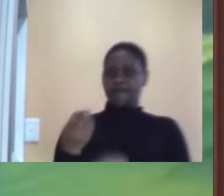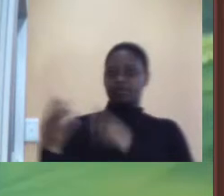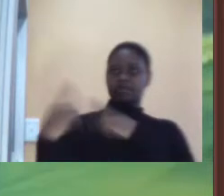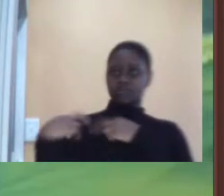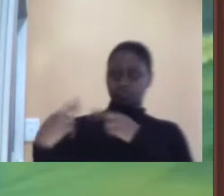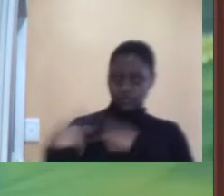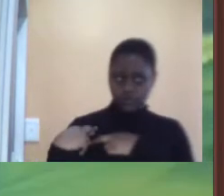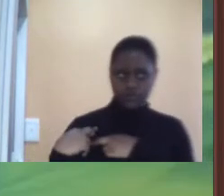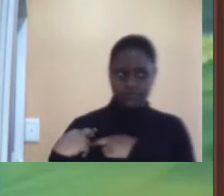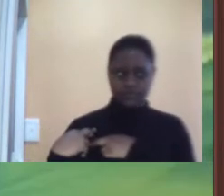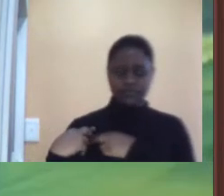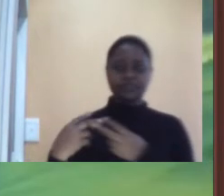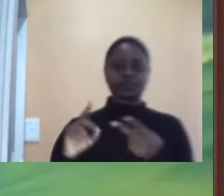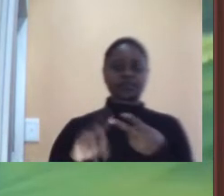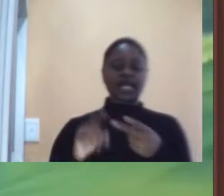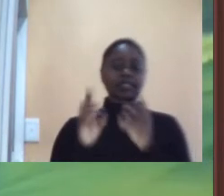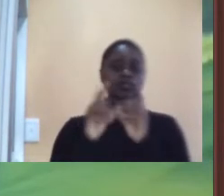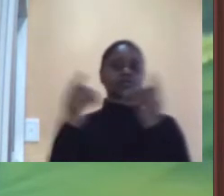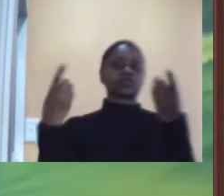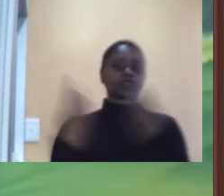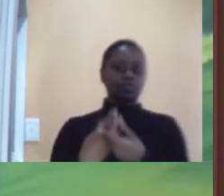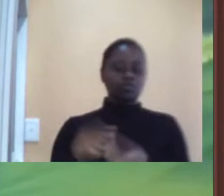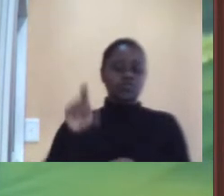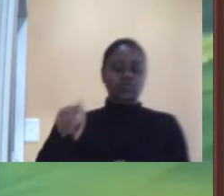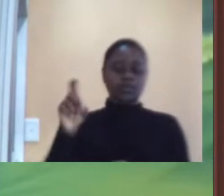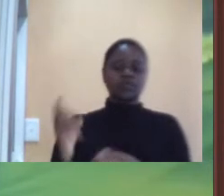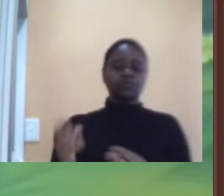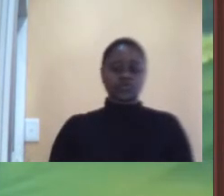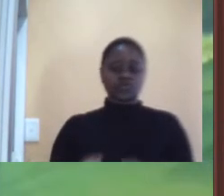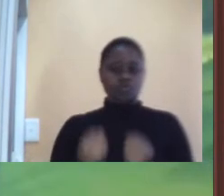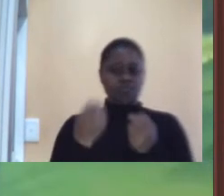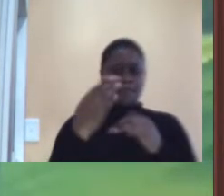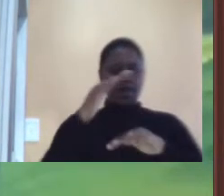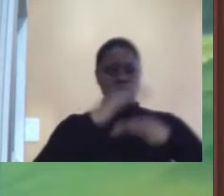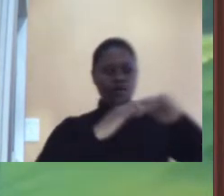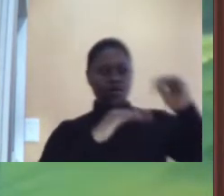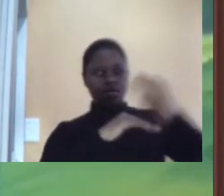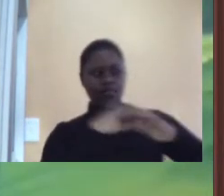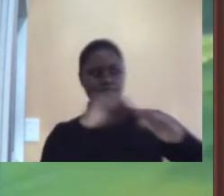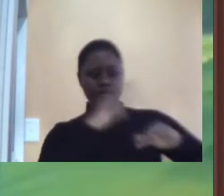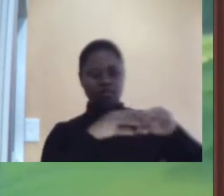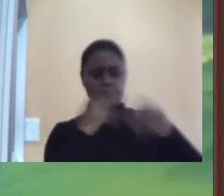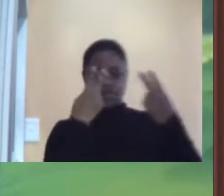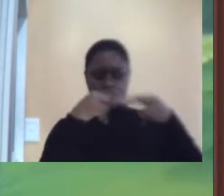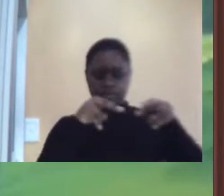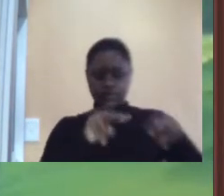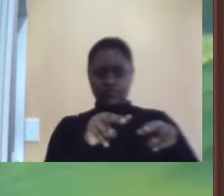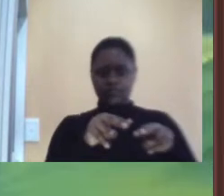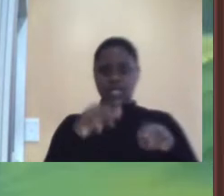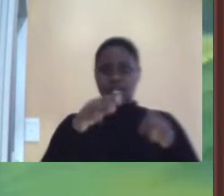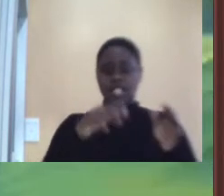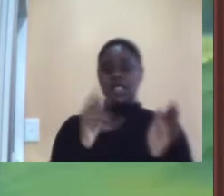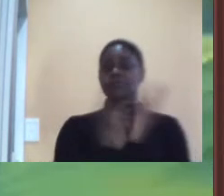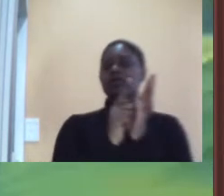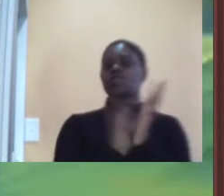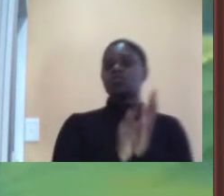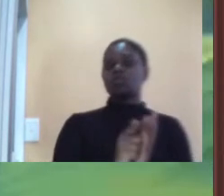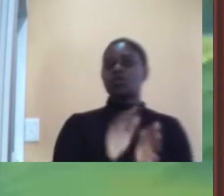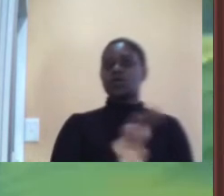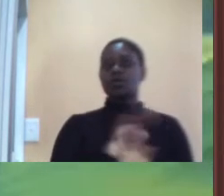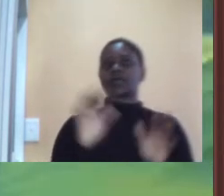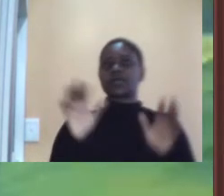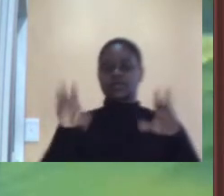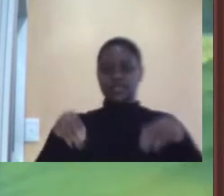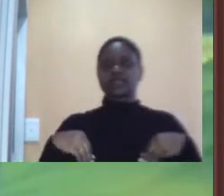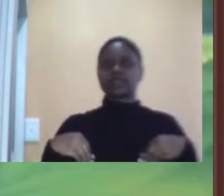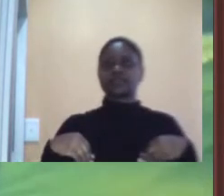responsibility and the department is supposed to be given oversight by the legislature. We accept that and we don't have any qualms with